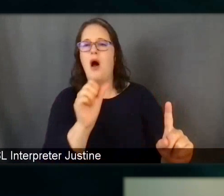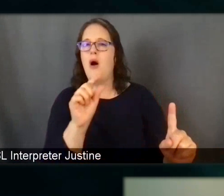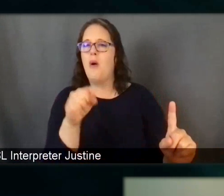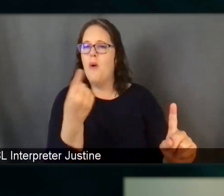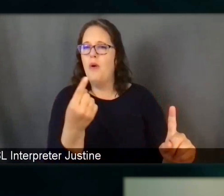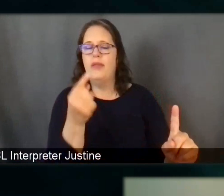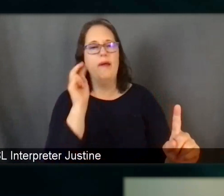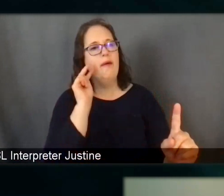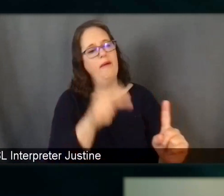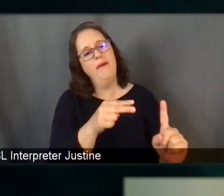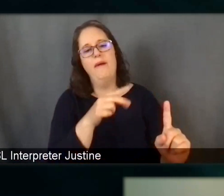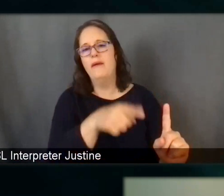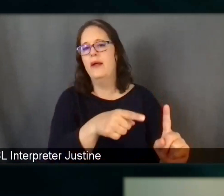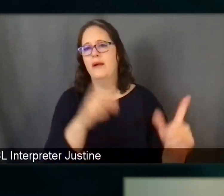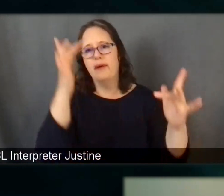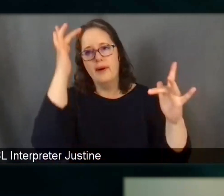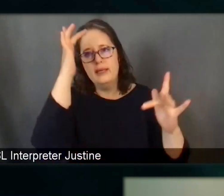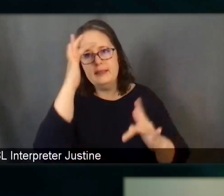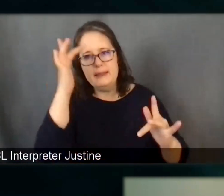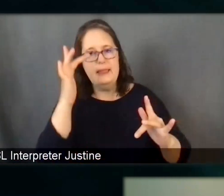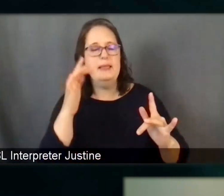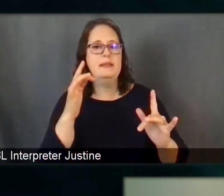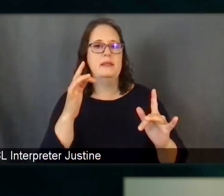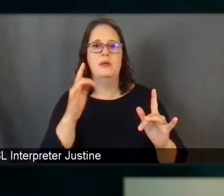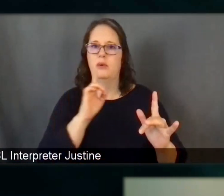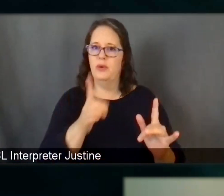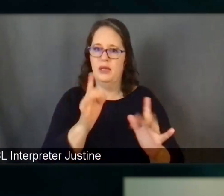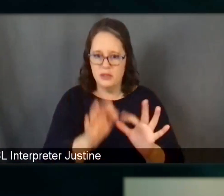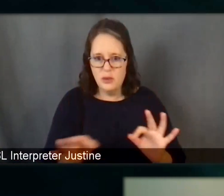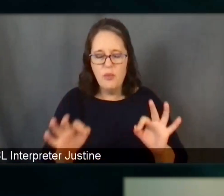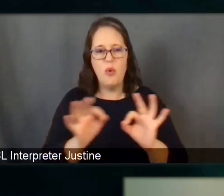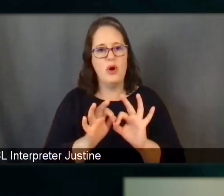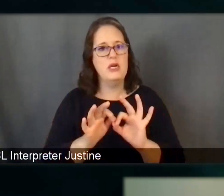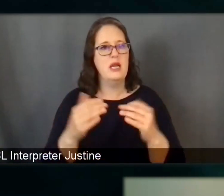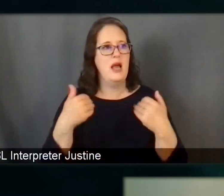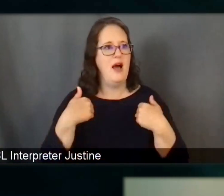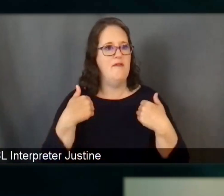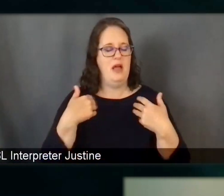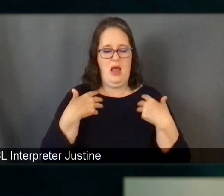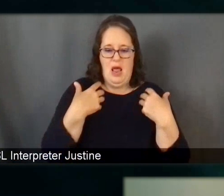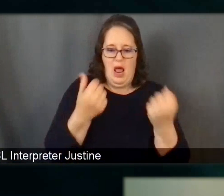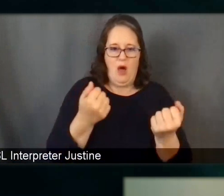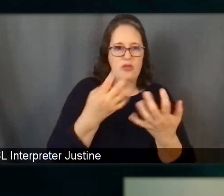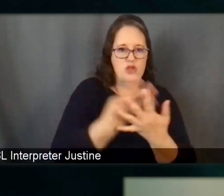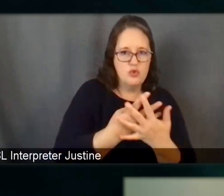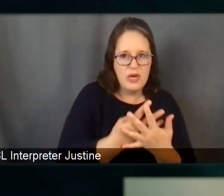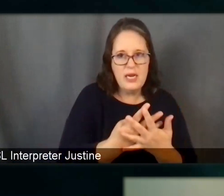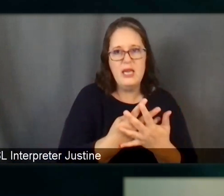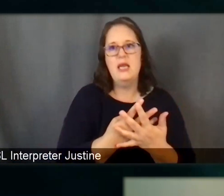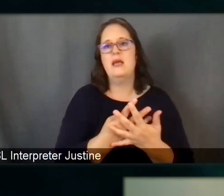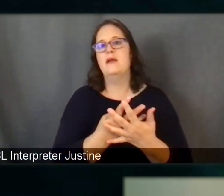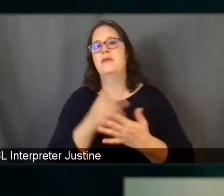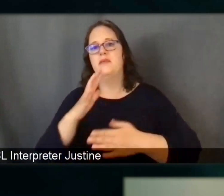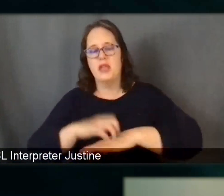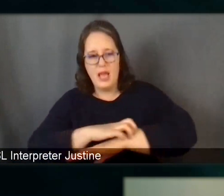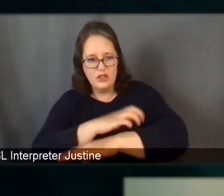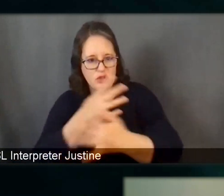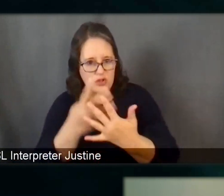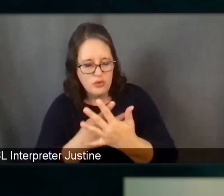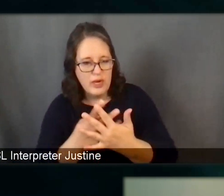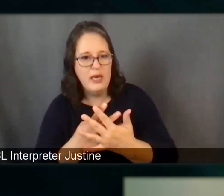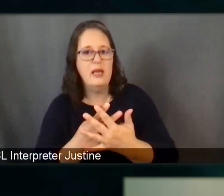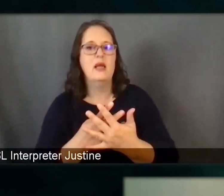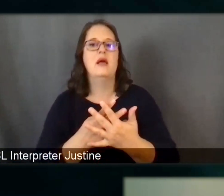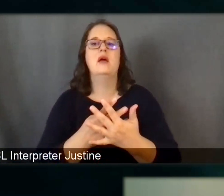is to, to sort of wrap around cancer and health screenings and, and other things with other things that people may be interested in